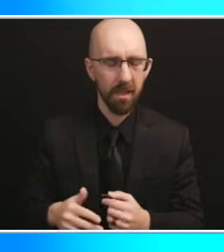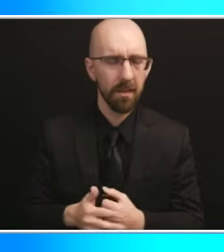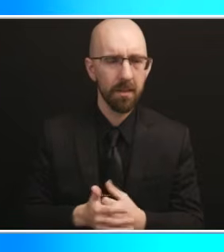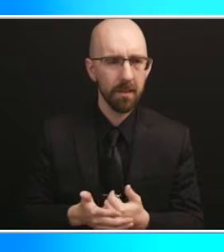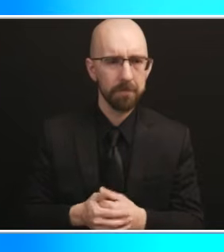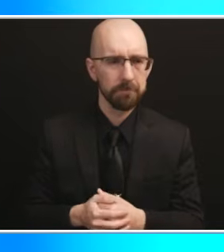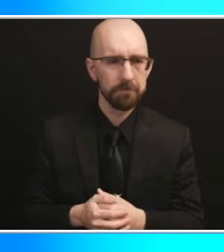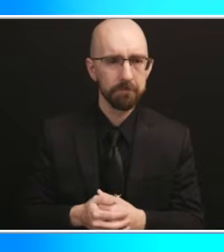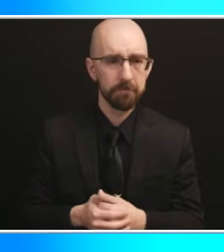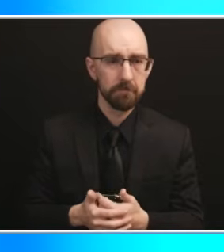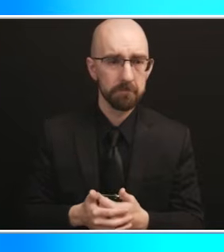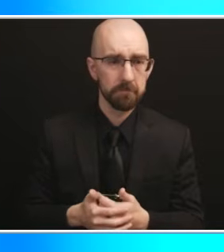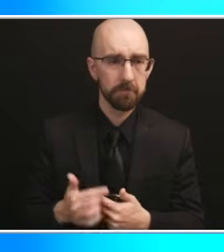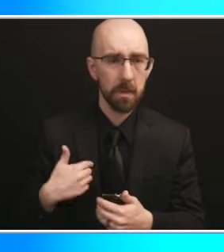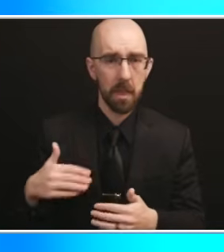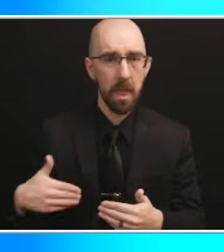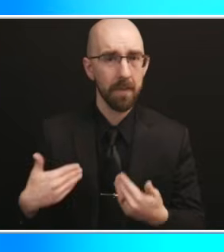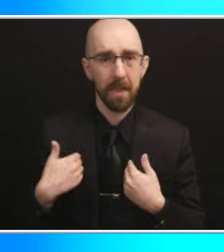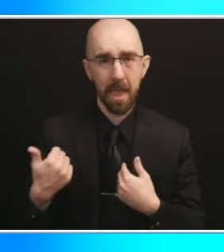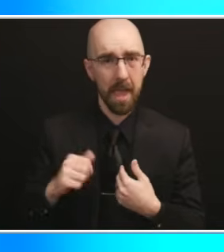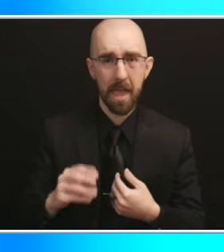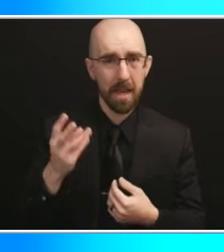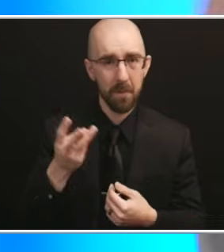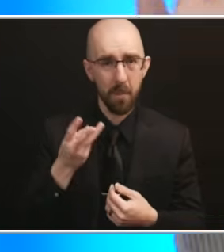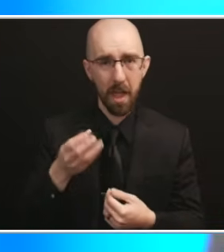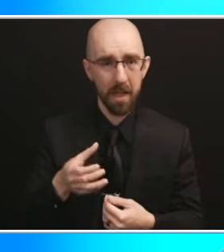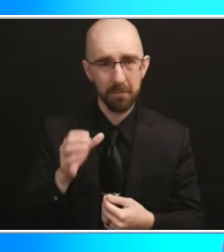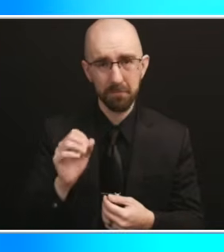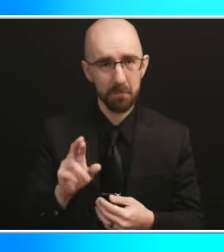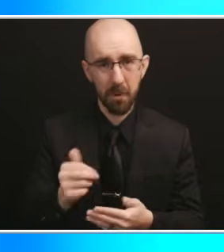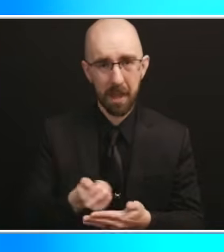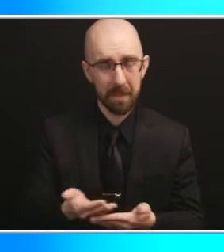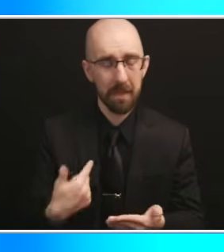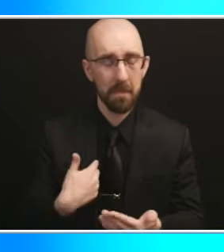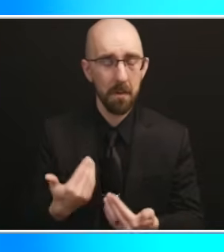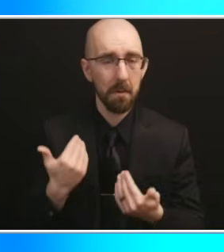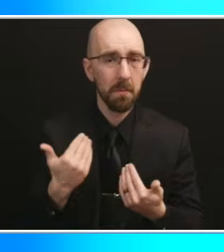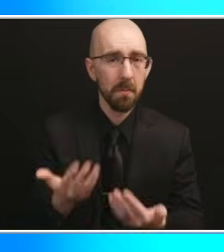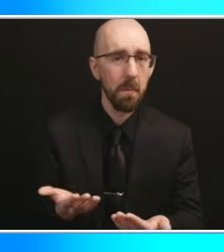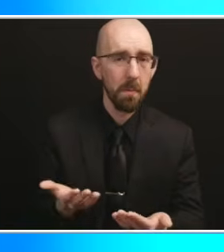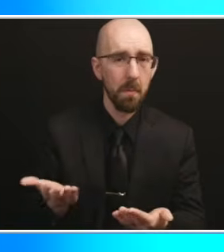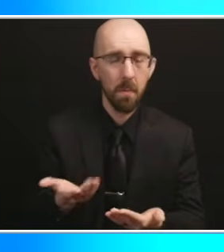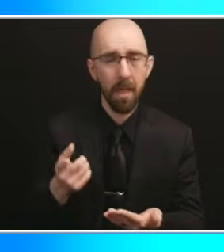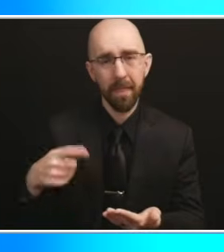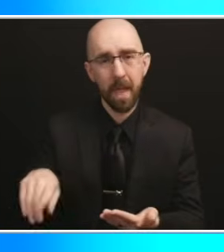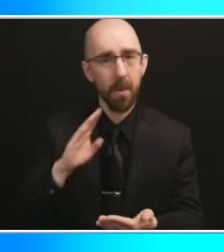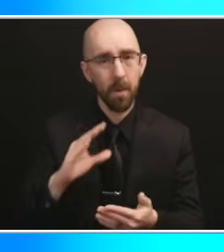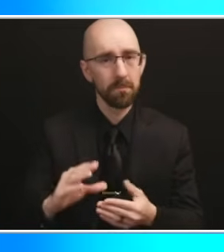I haven't had any wine or anything like that, but I don't know what they would say to that.